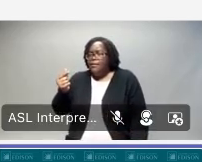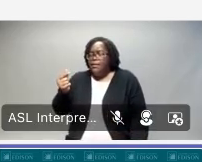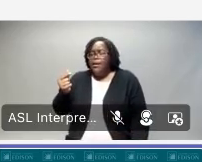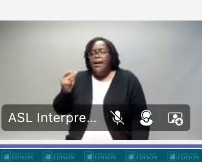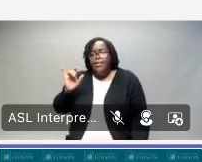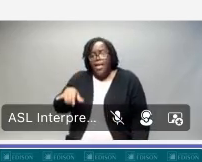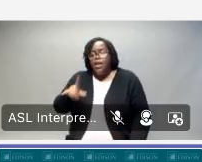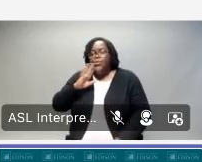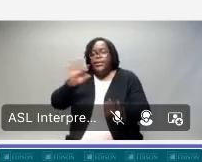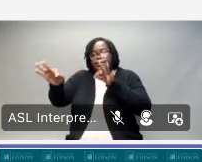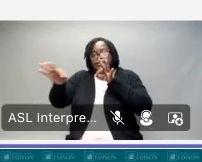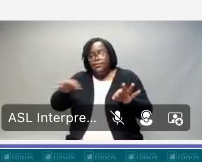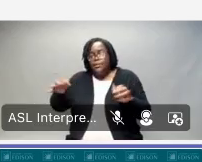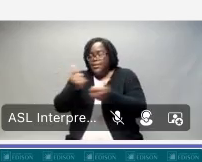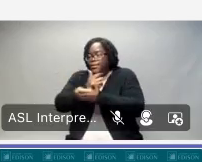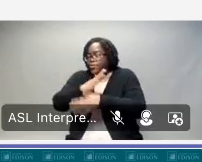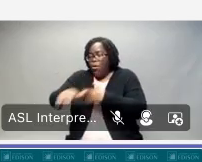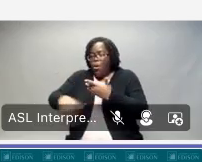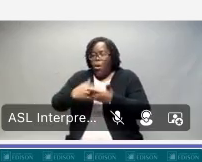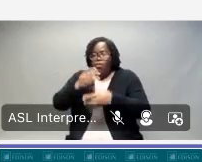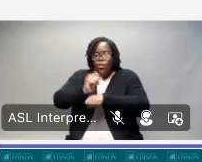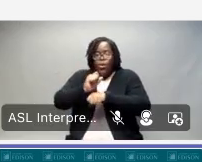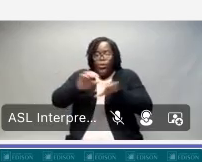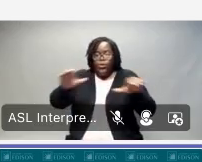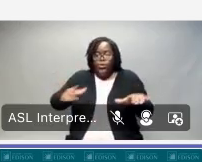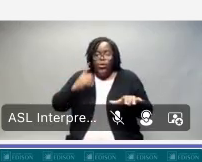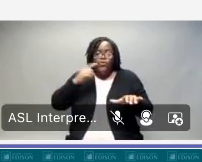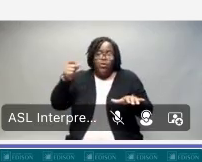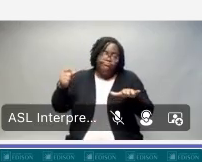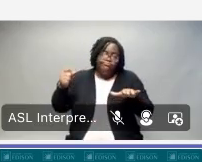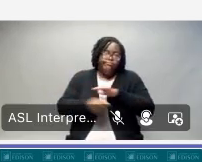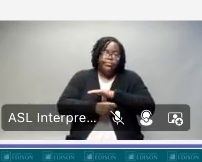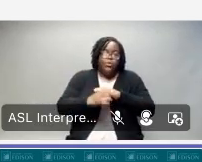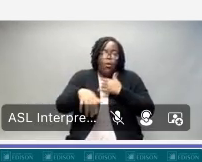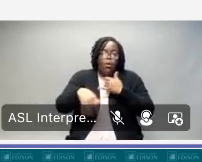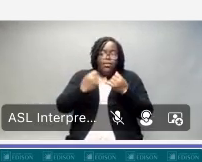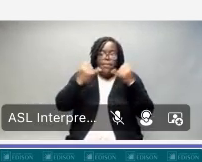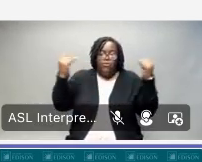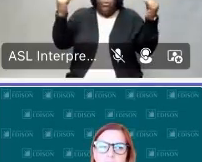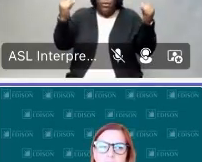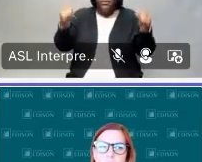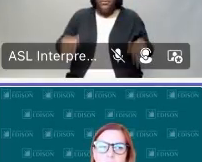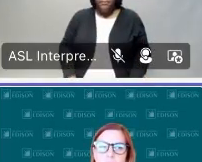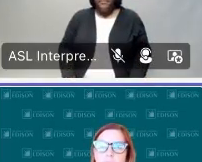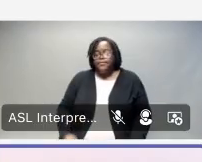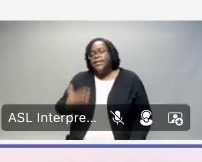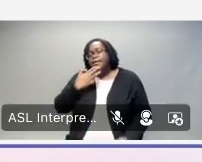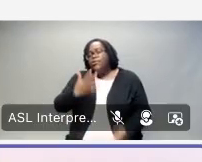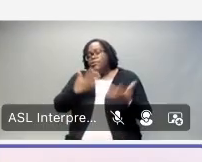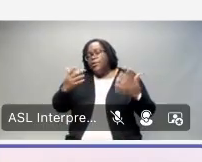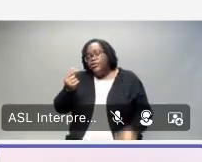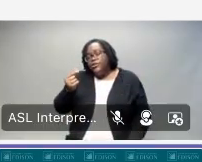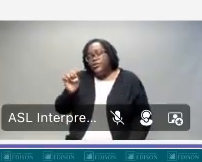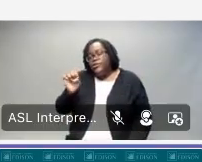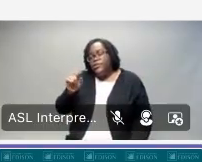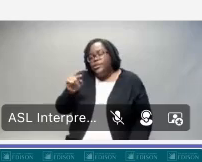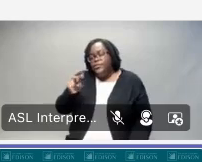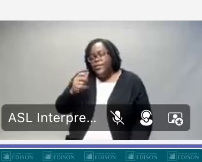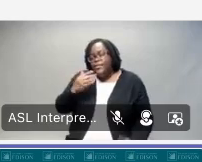activities and all the work that we do to underground these power lines. Great. Thank you so much, Genevieve.